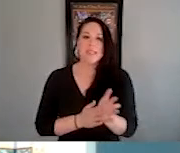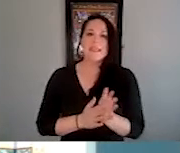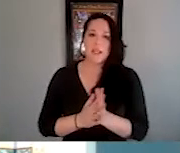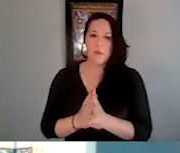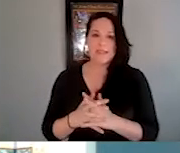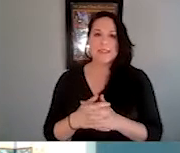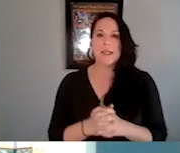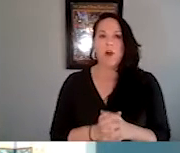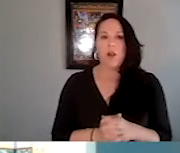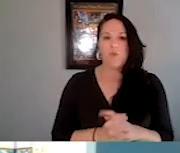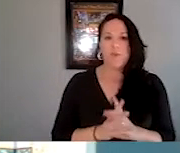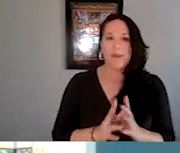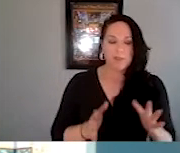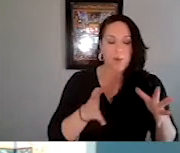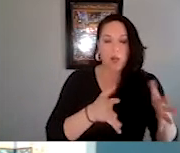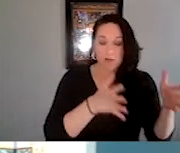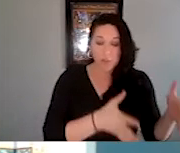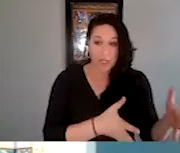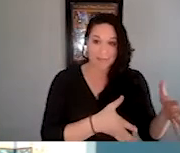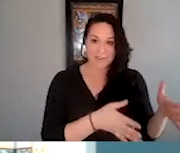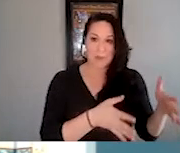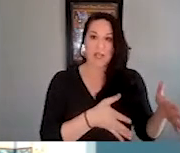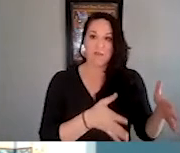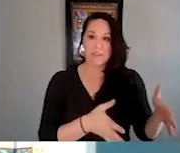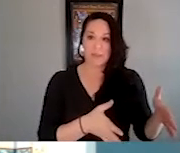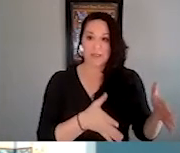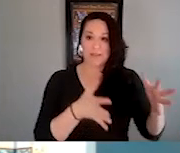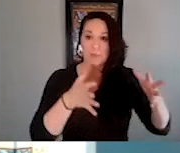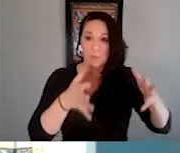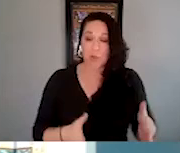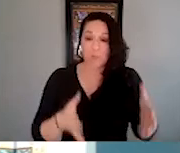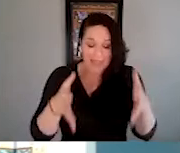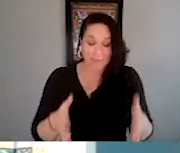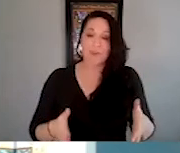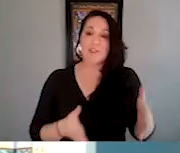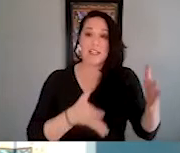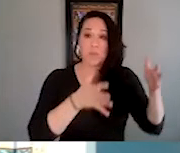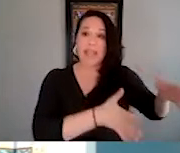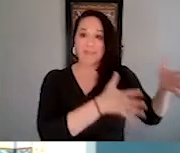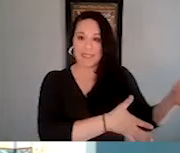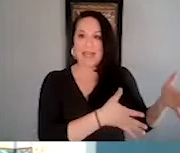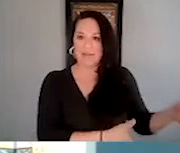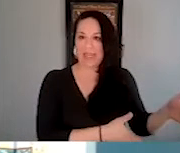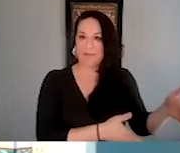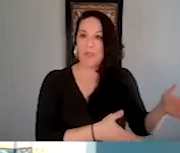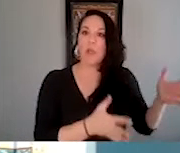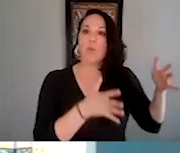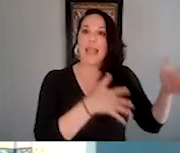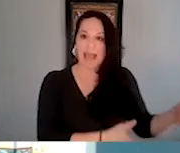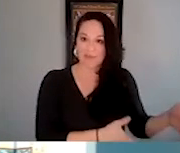So some key takeaways are, remember, it's part of our job to uncover these quickly. As preventionists, we have to get ahead of